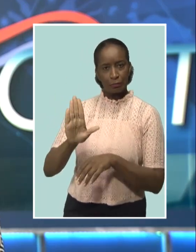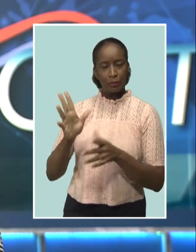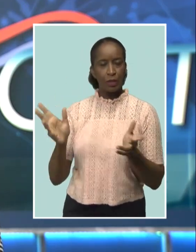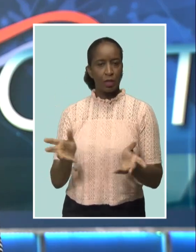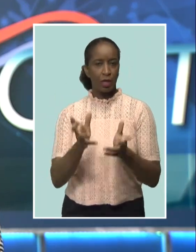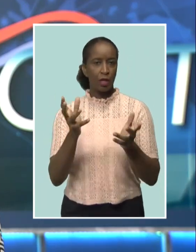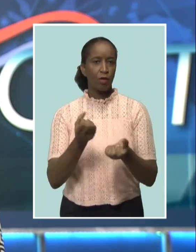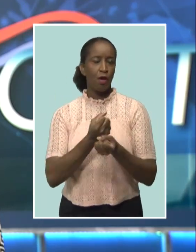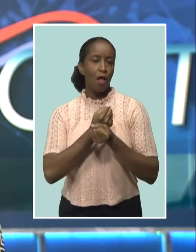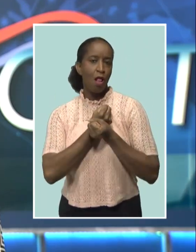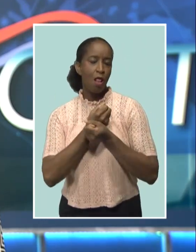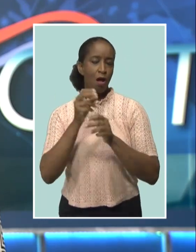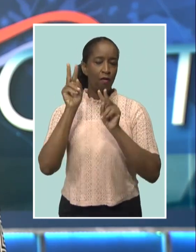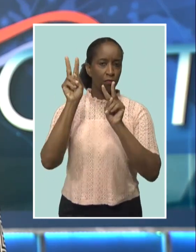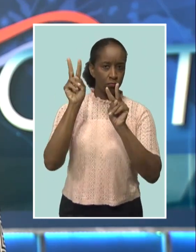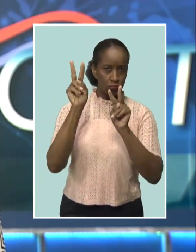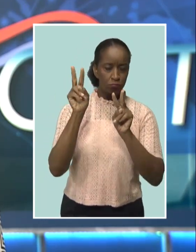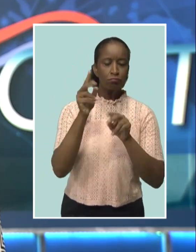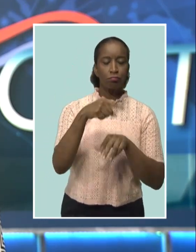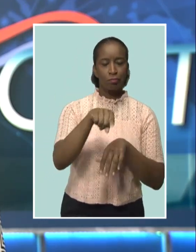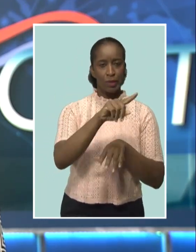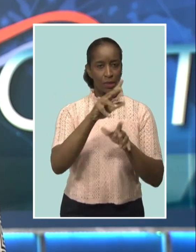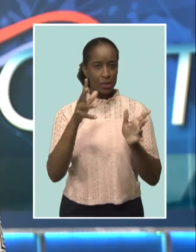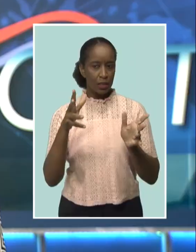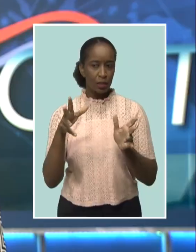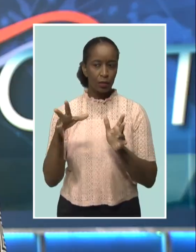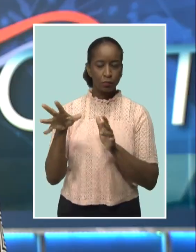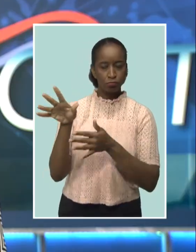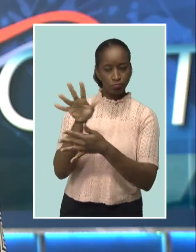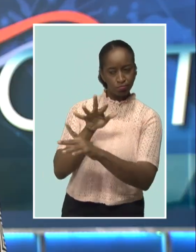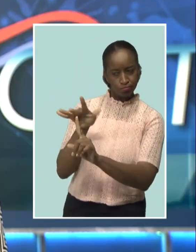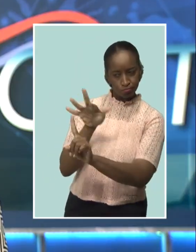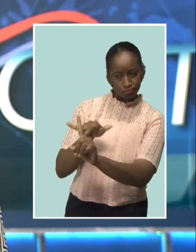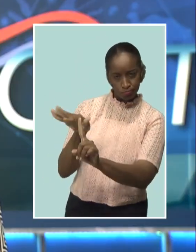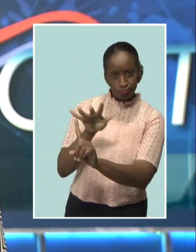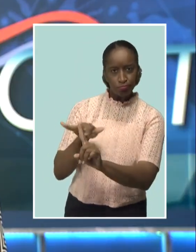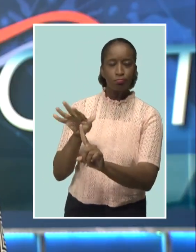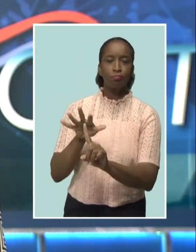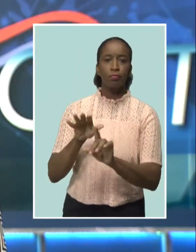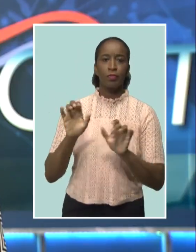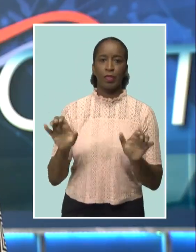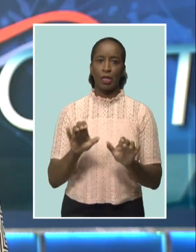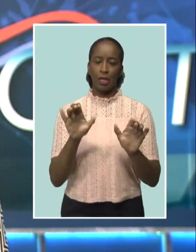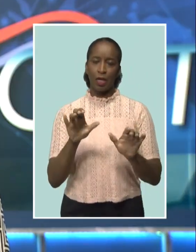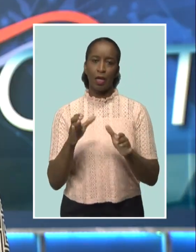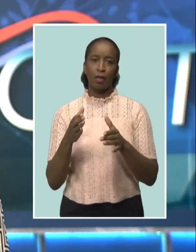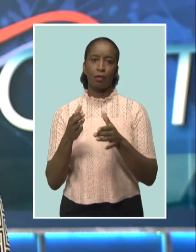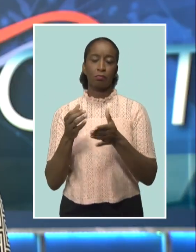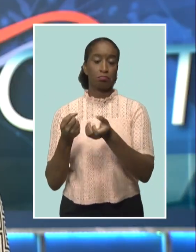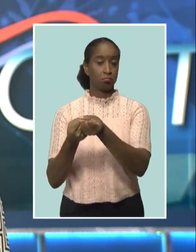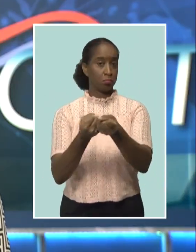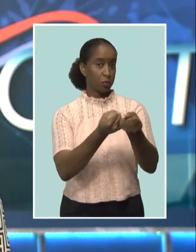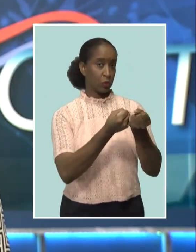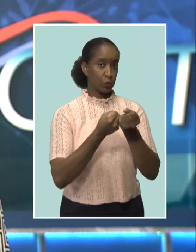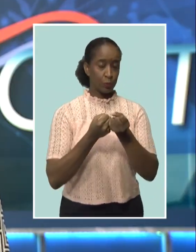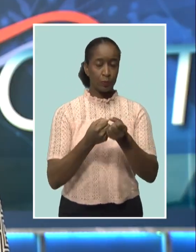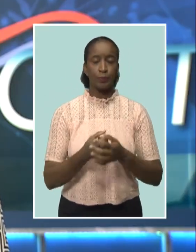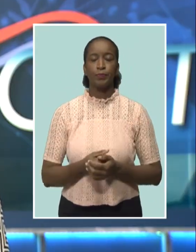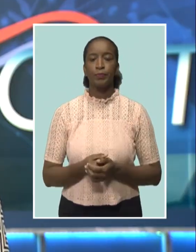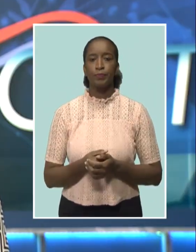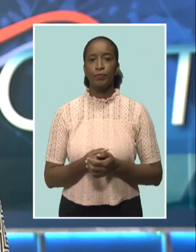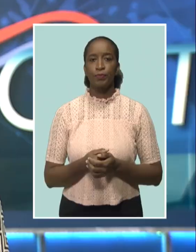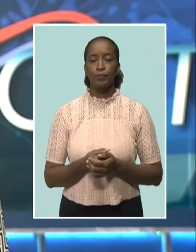that allows them to share with their families, churches, communities, and the nation. Meanwhile, a Roman